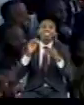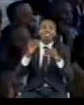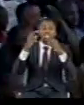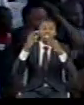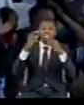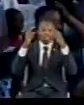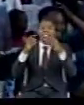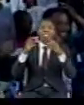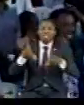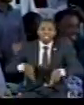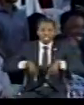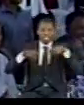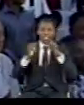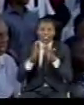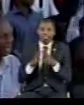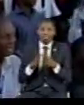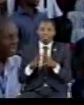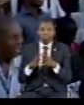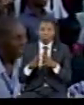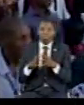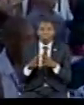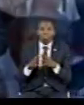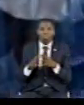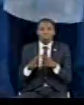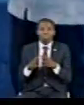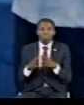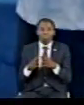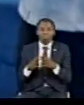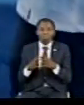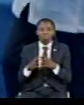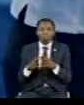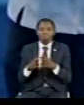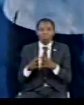Lord. Yes. Give her to talk.